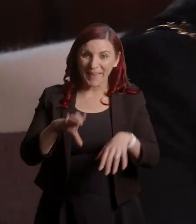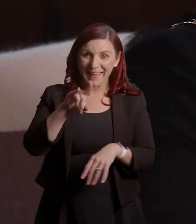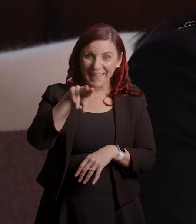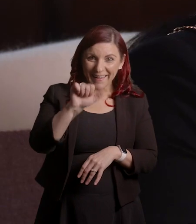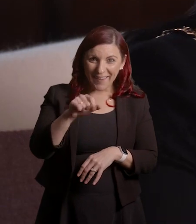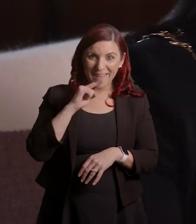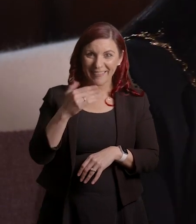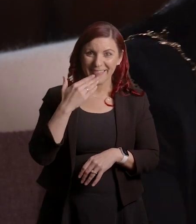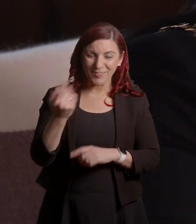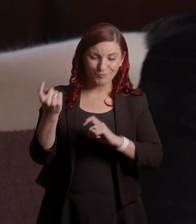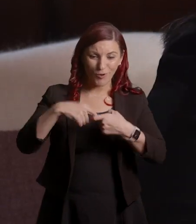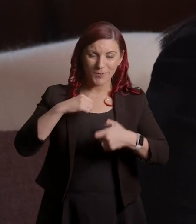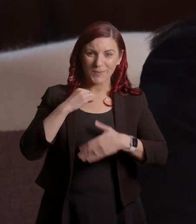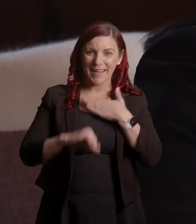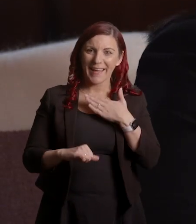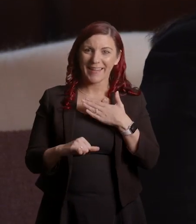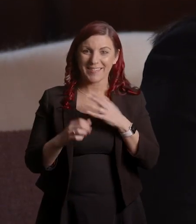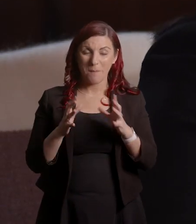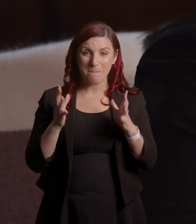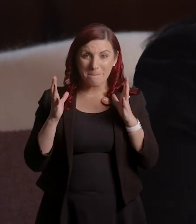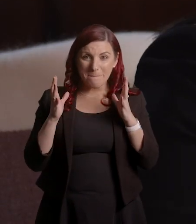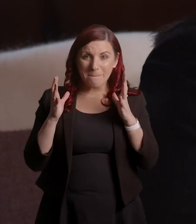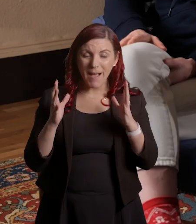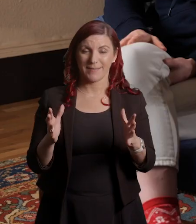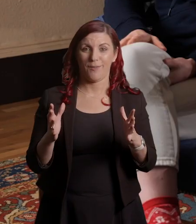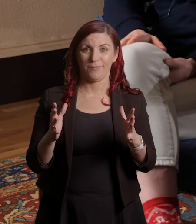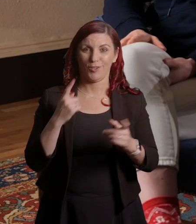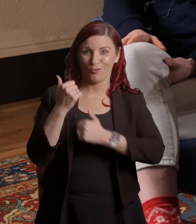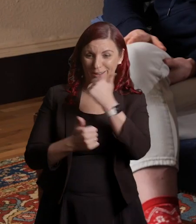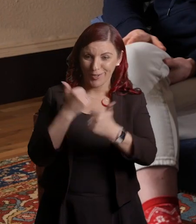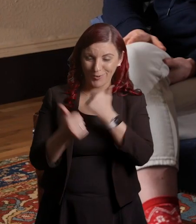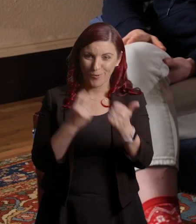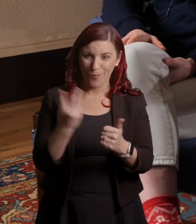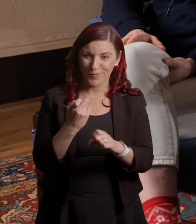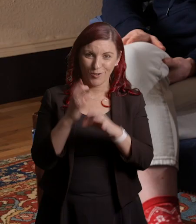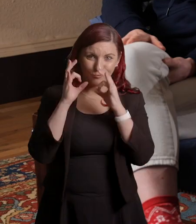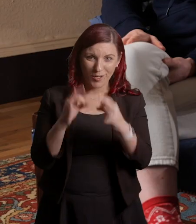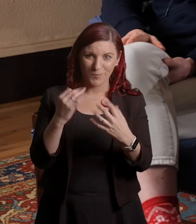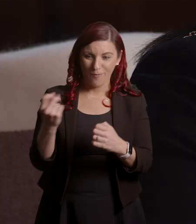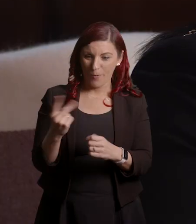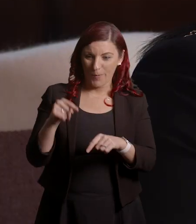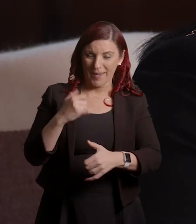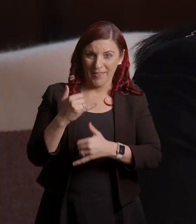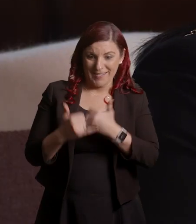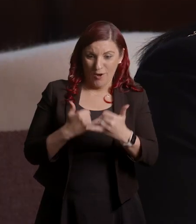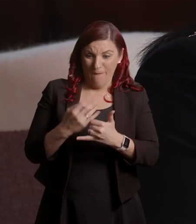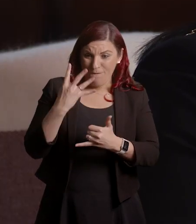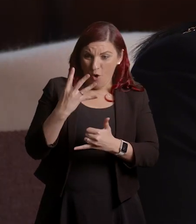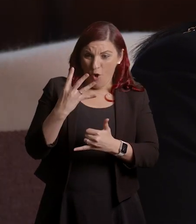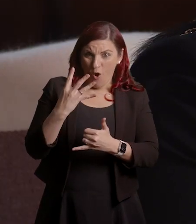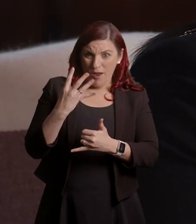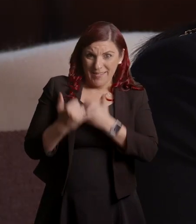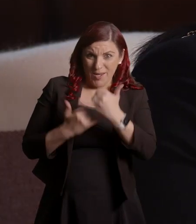Well, Ciara, Carla, thanks for coming here today, and massive congratulations. It's incredible to have you guys here 4 in a row.